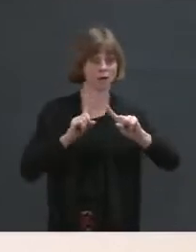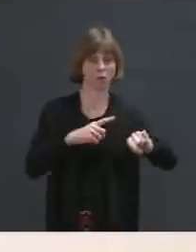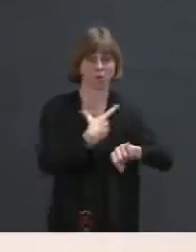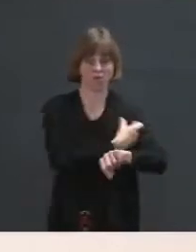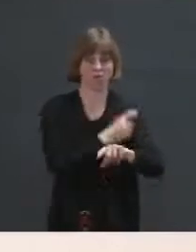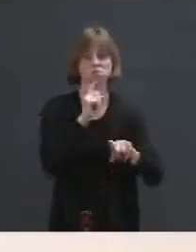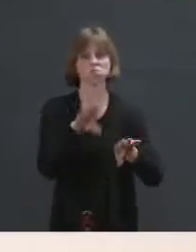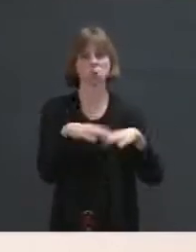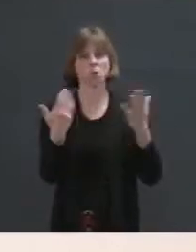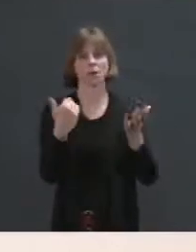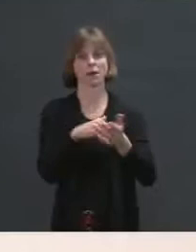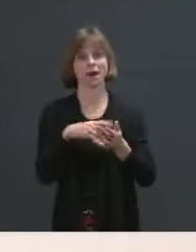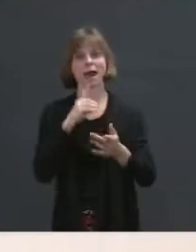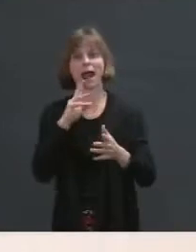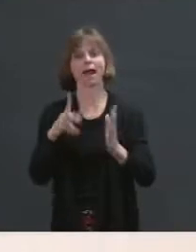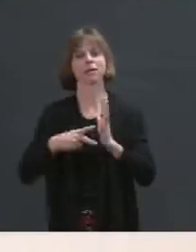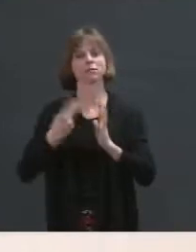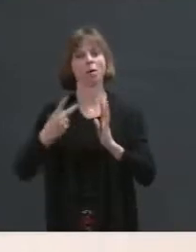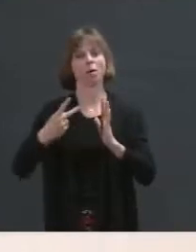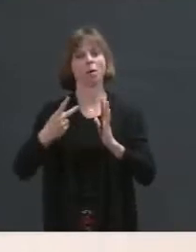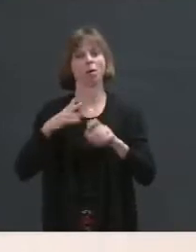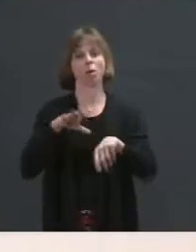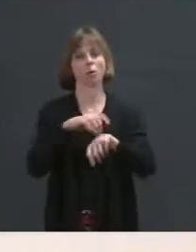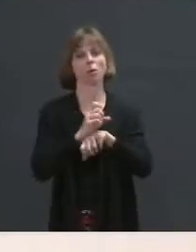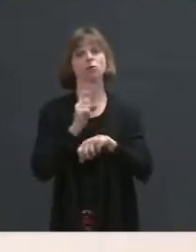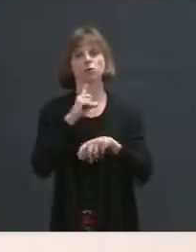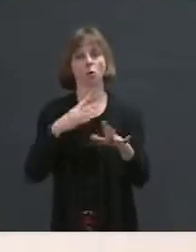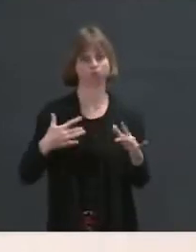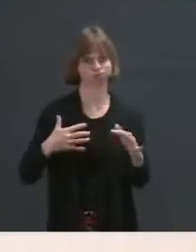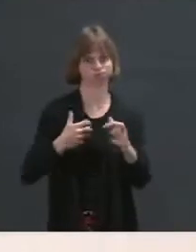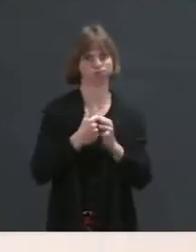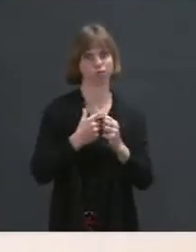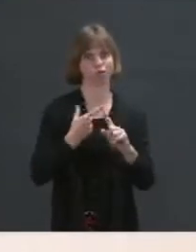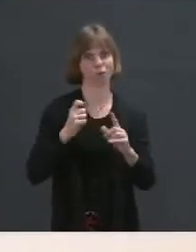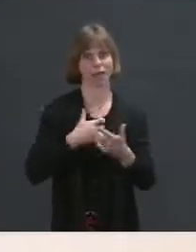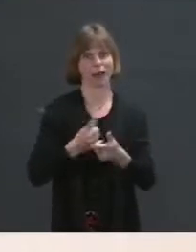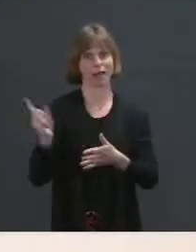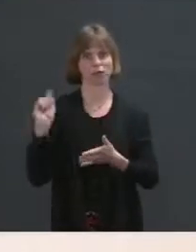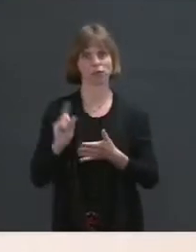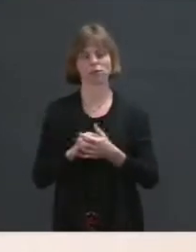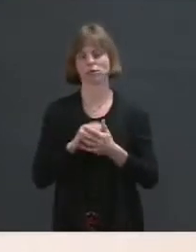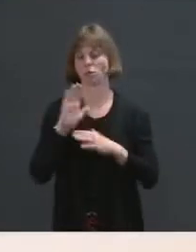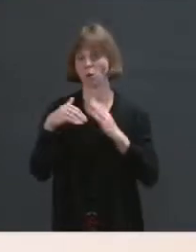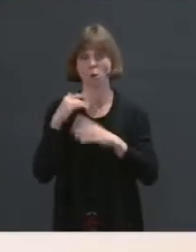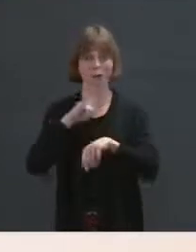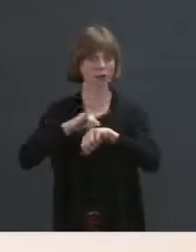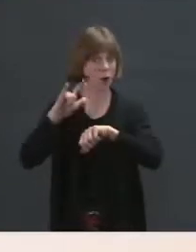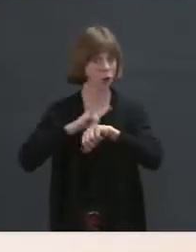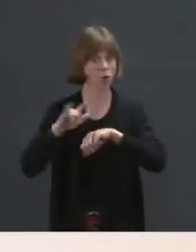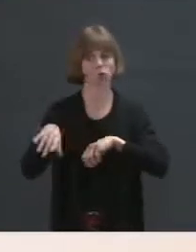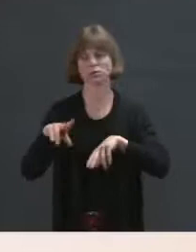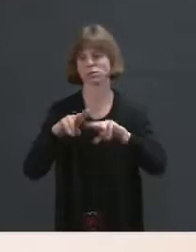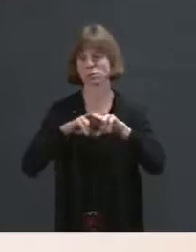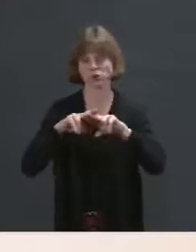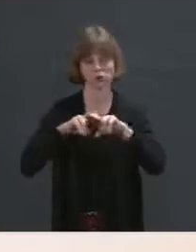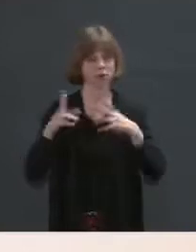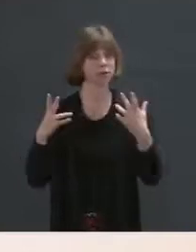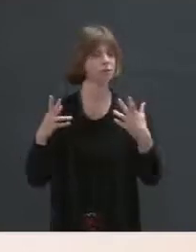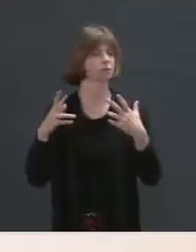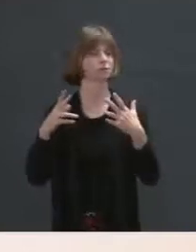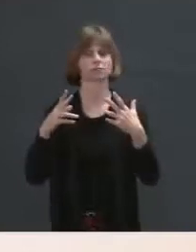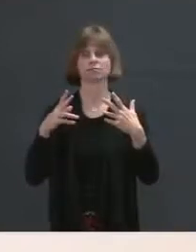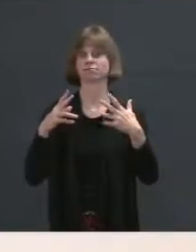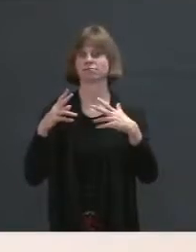accommodate those canceled last week. All major airports are open. All rail carriers have returned to normal operations. Interstate and